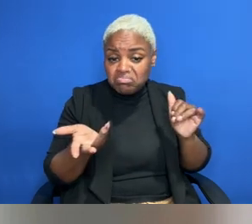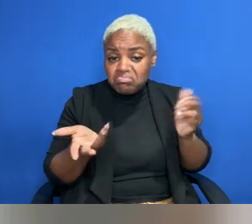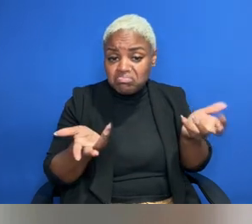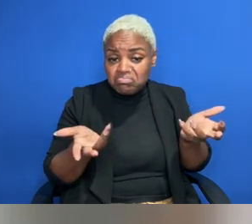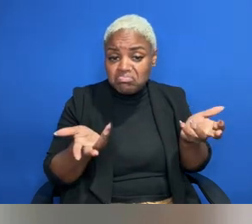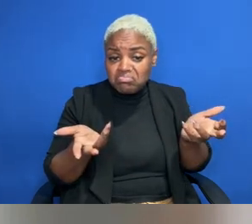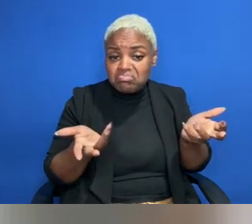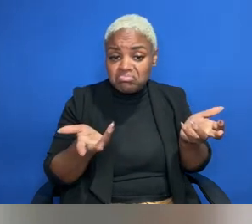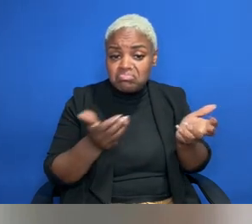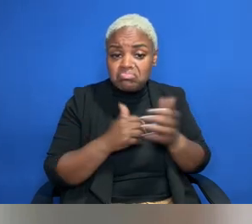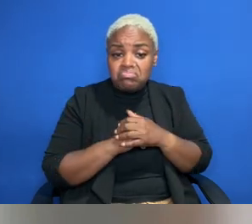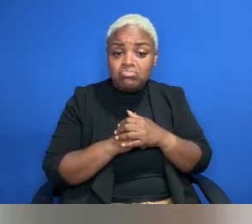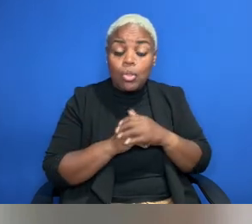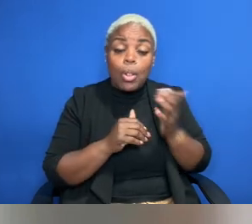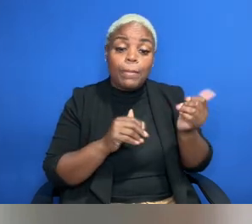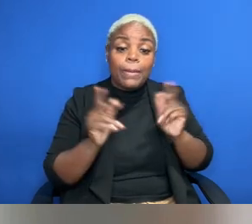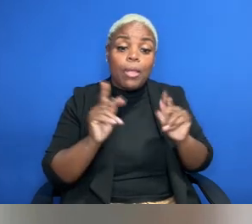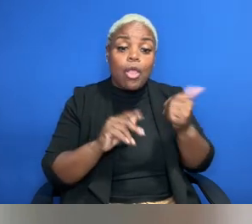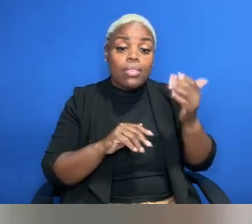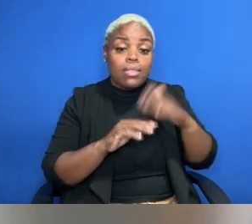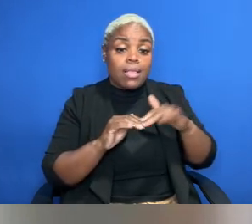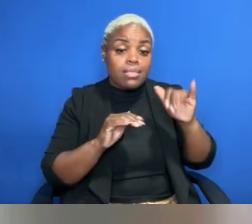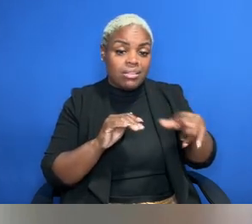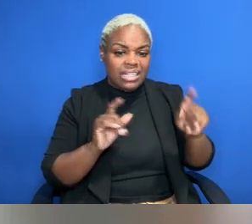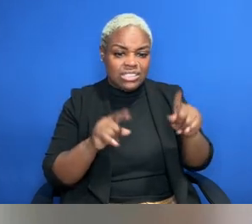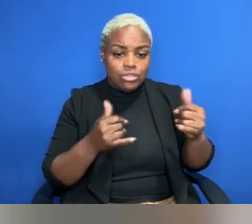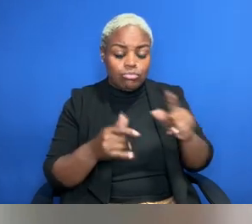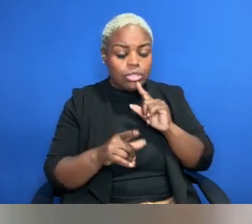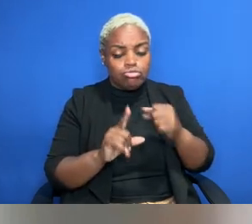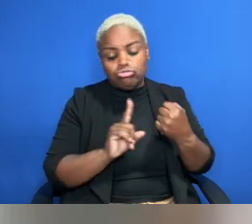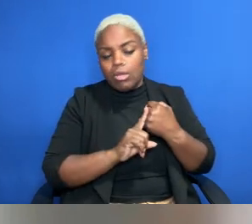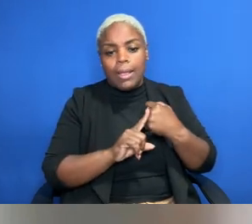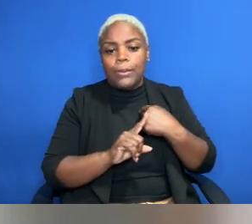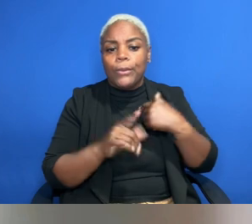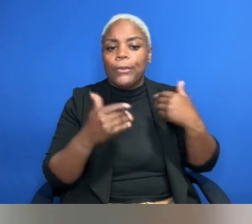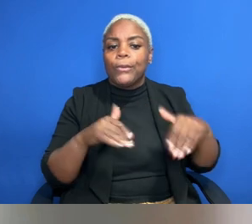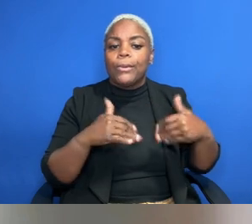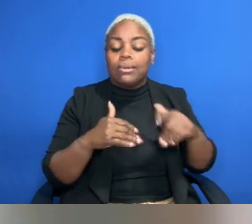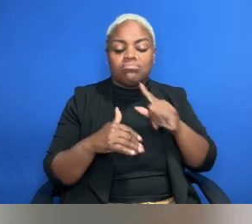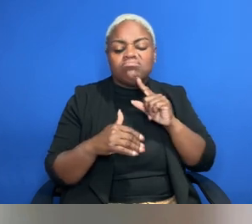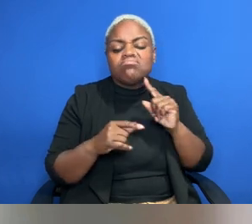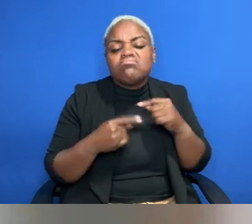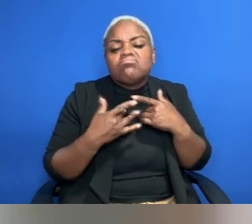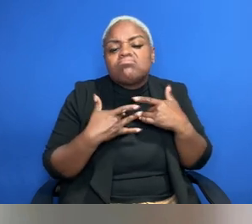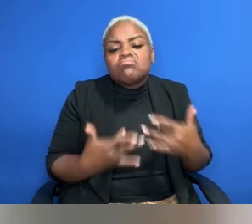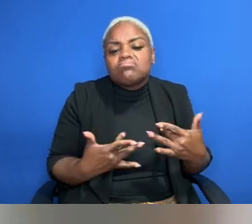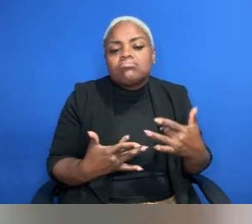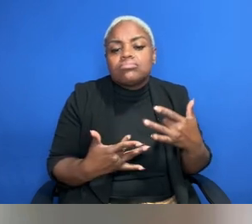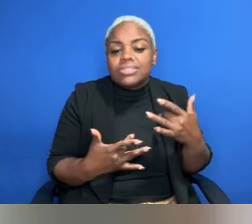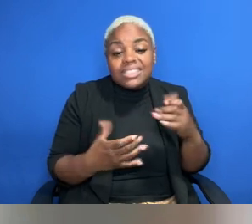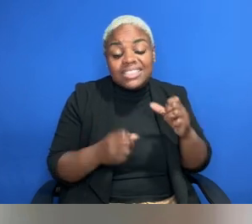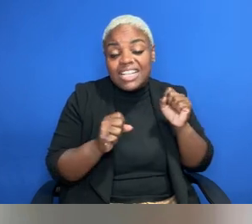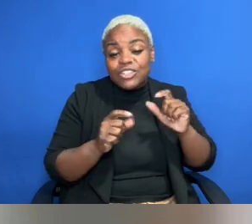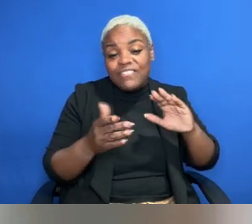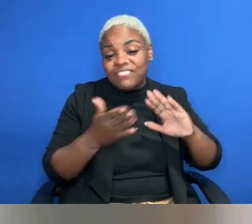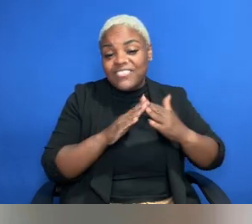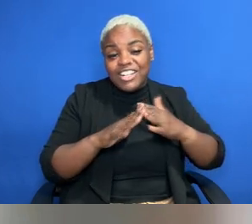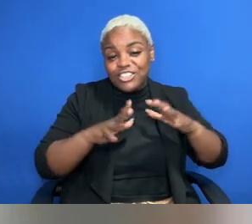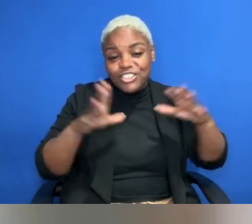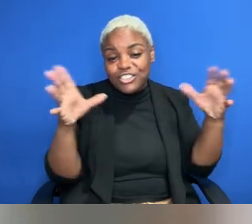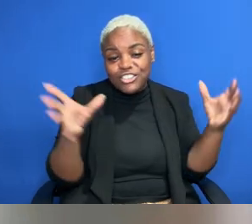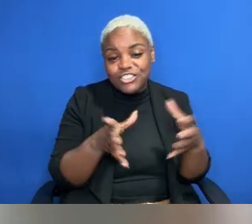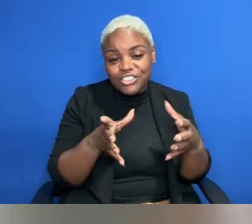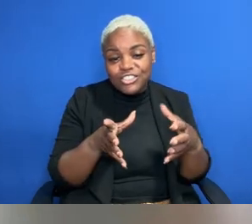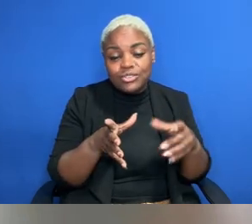on this panel, as well as other people that were in attendance today. It really struck me, as it always does.